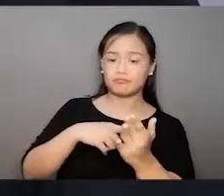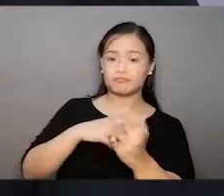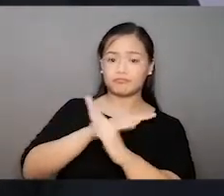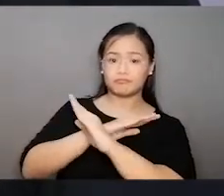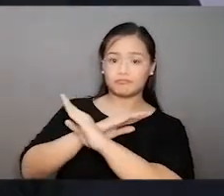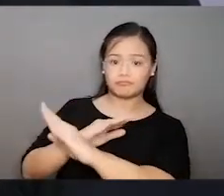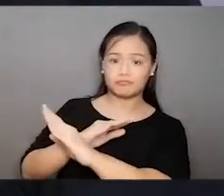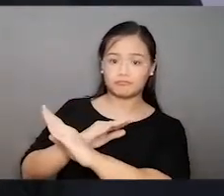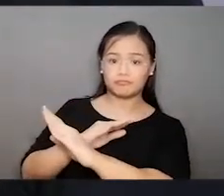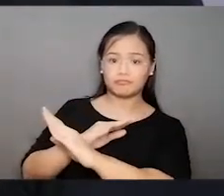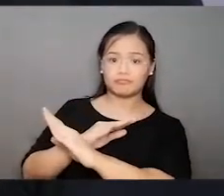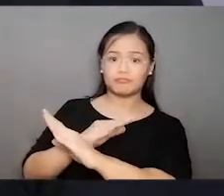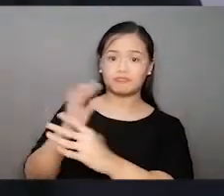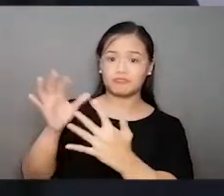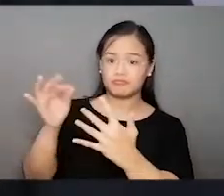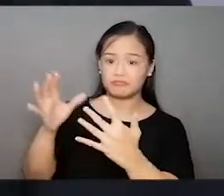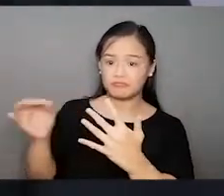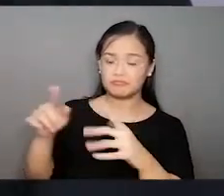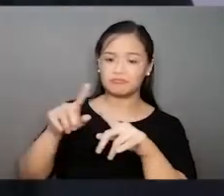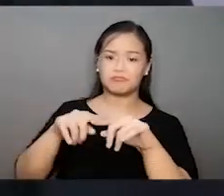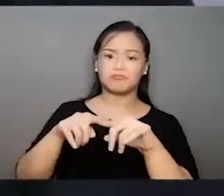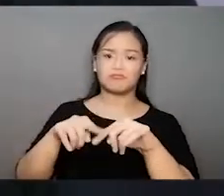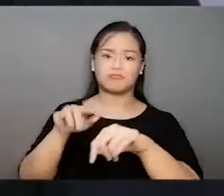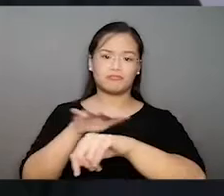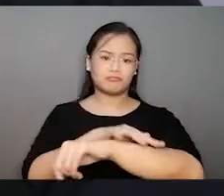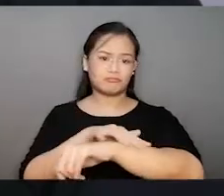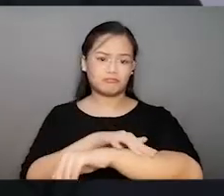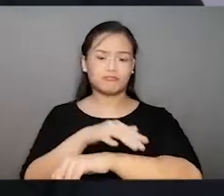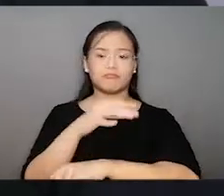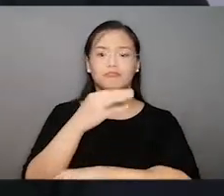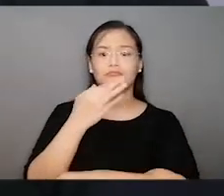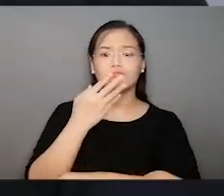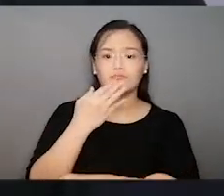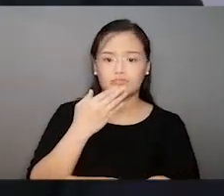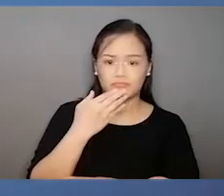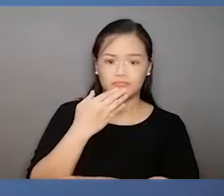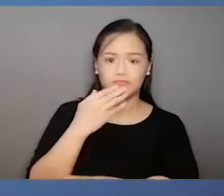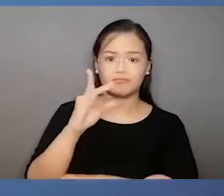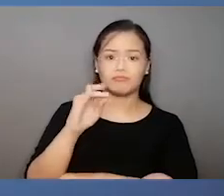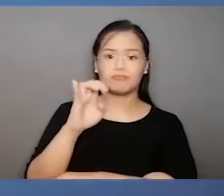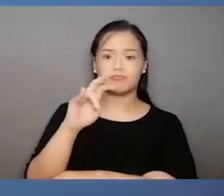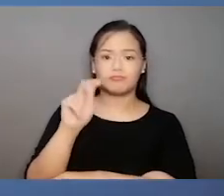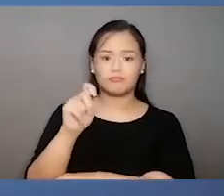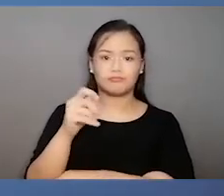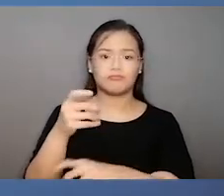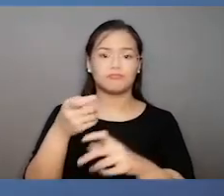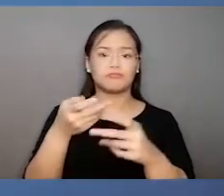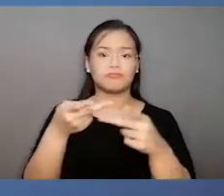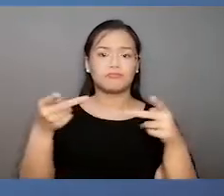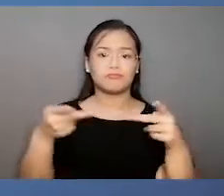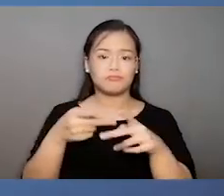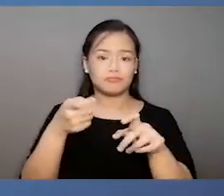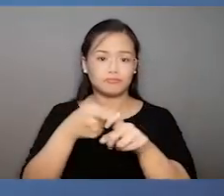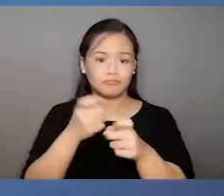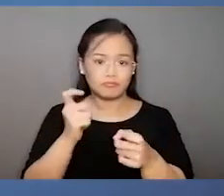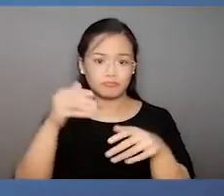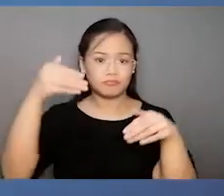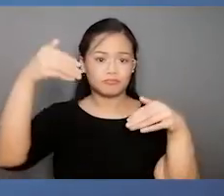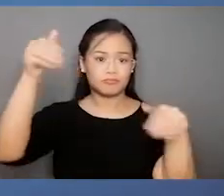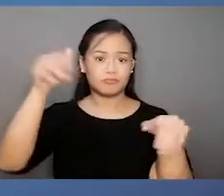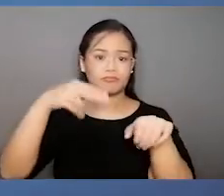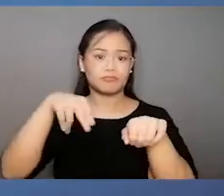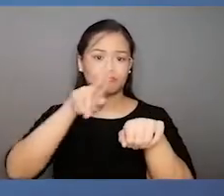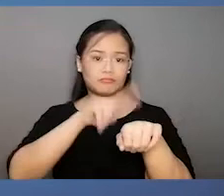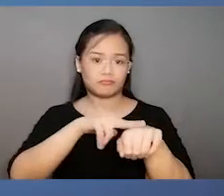on race, color, descent, or national or ethnic origin, which has the purpose or effect